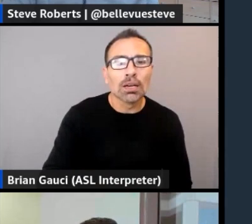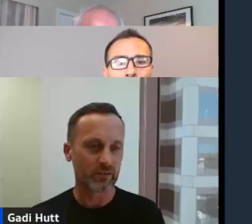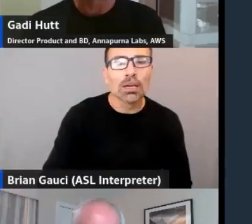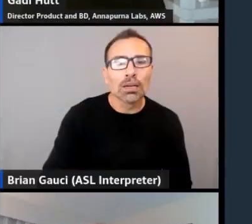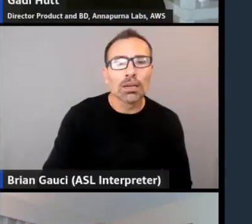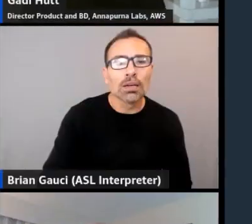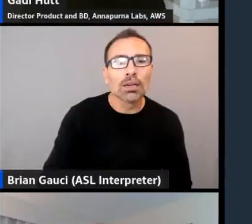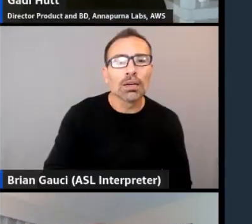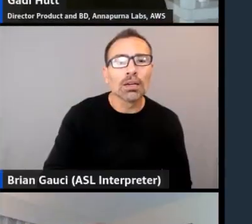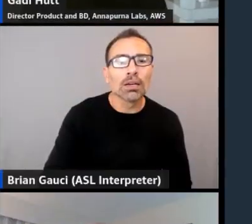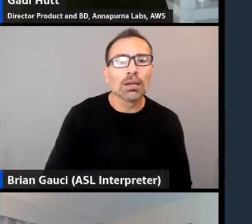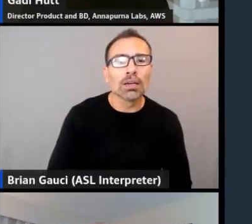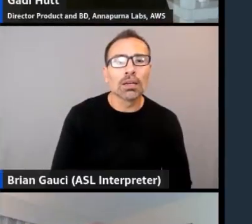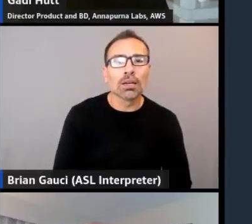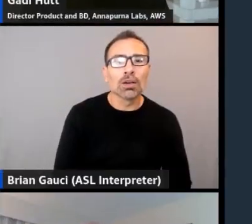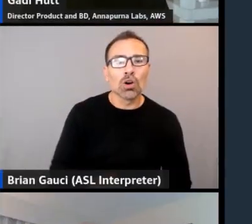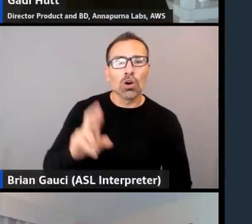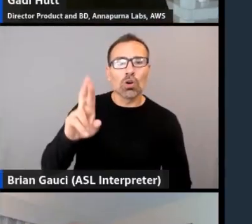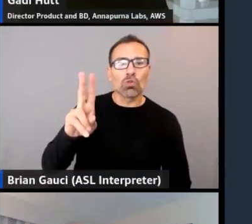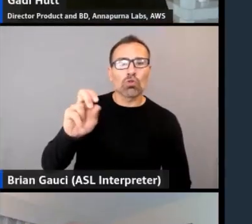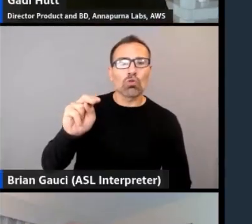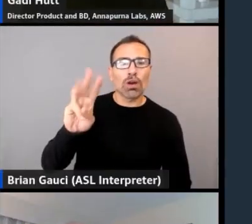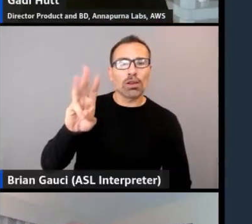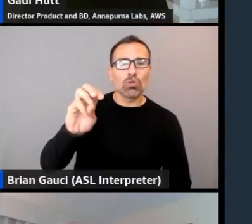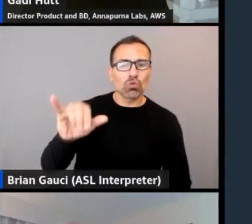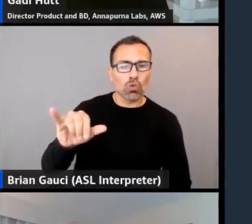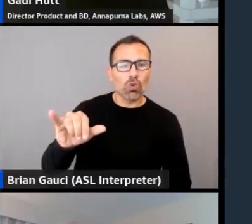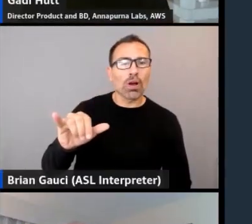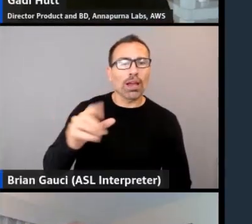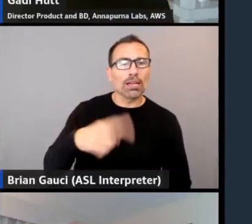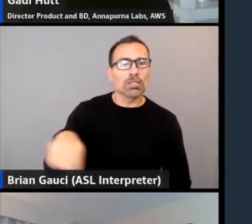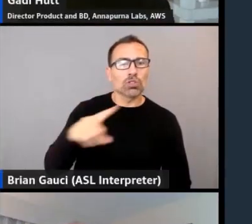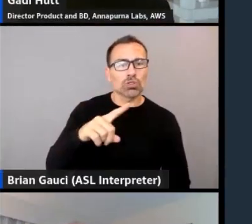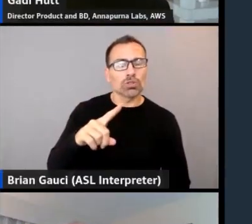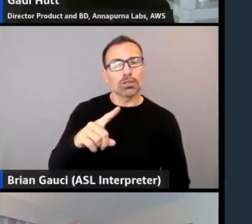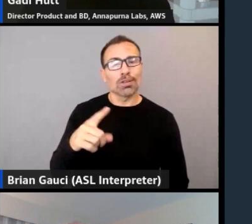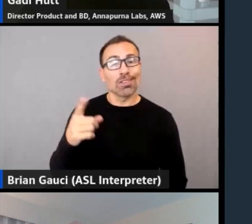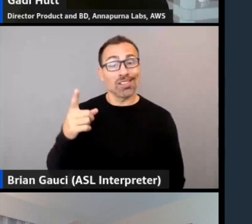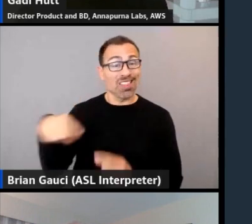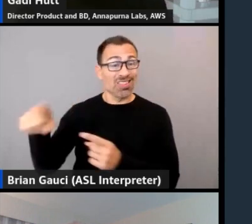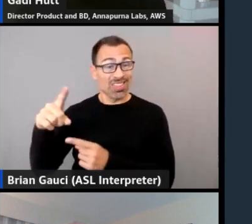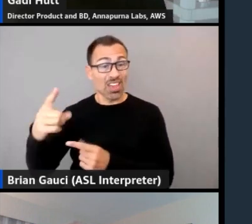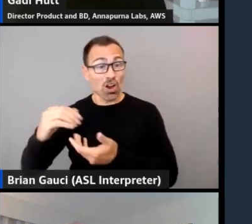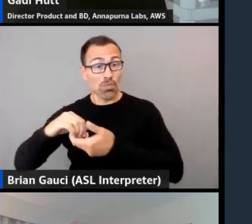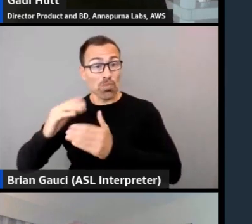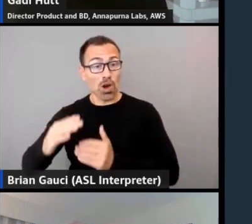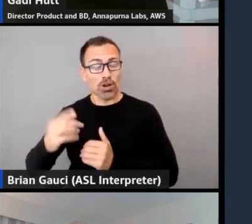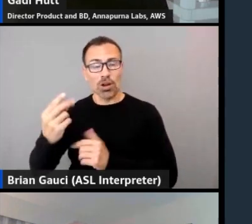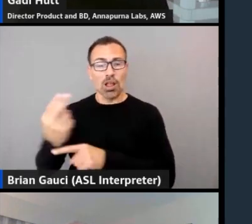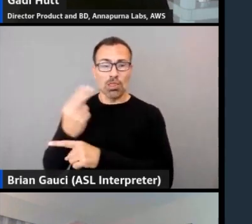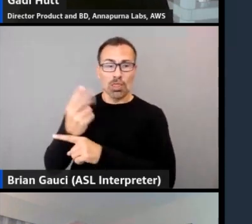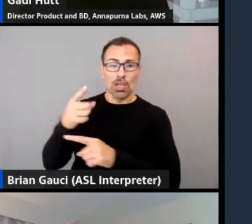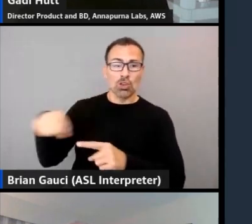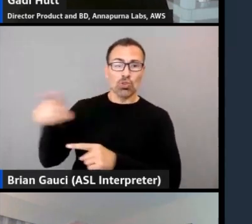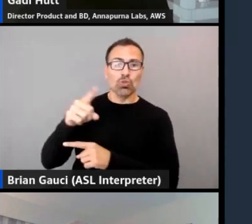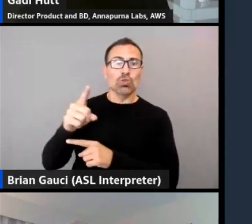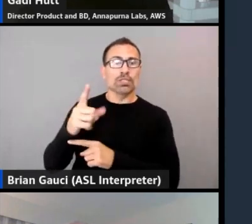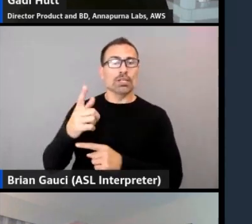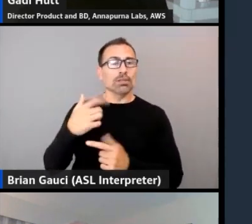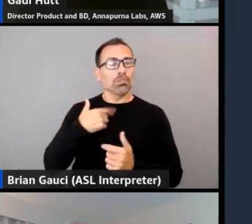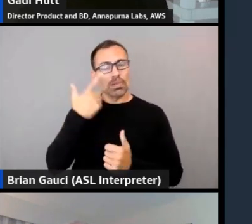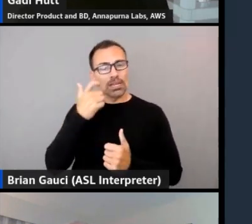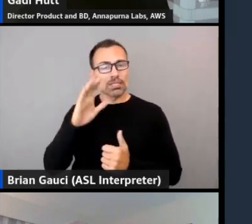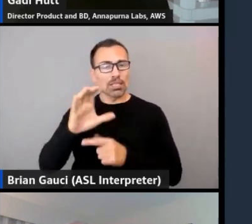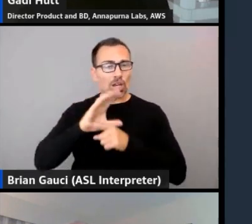mentioned. I think there was a question on what are the use cases for generative AI. So Runway is a great example of a company that is running really quickly and